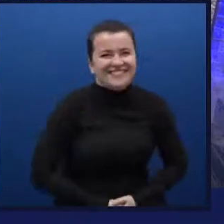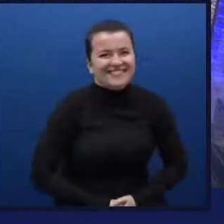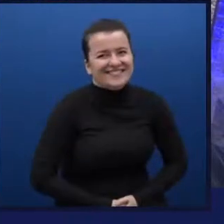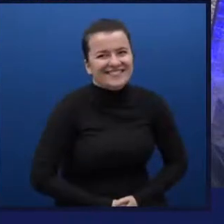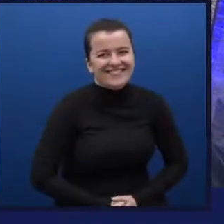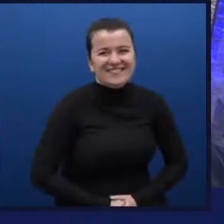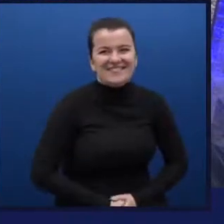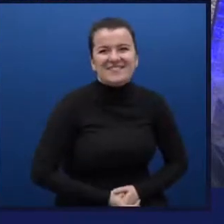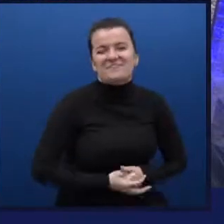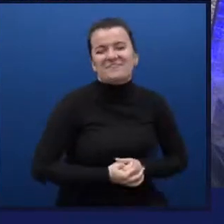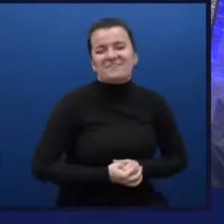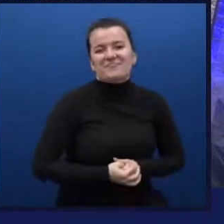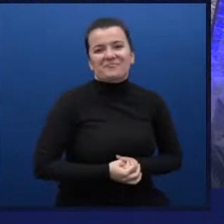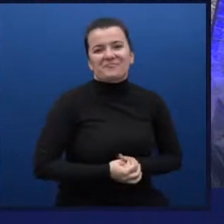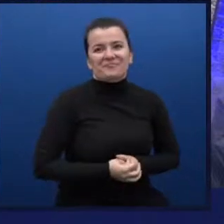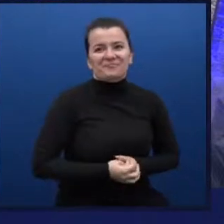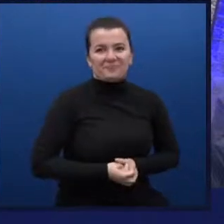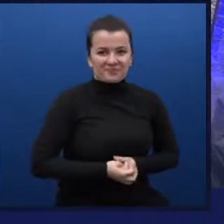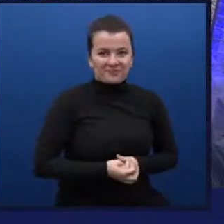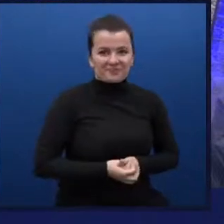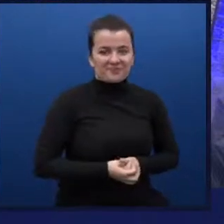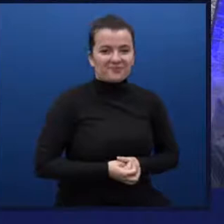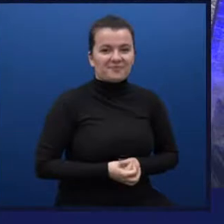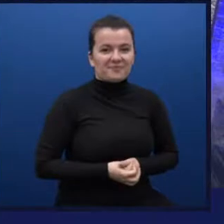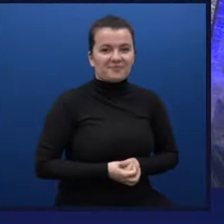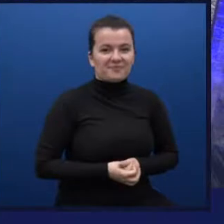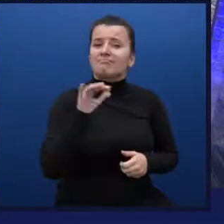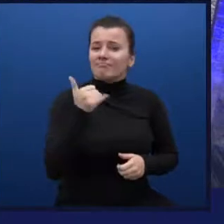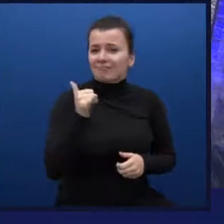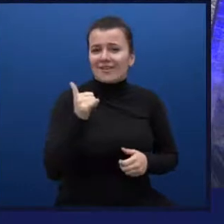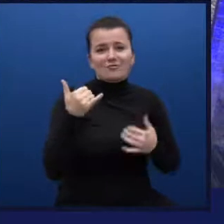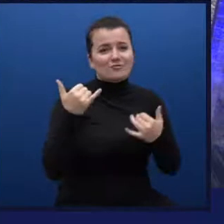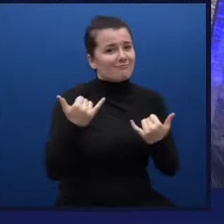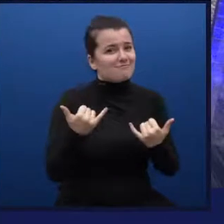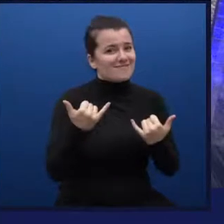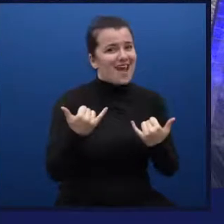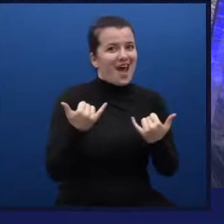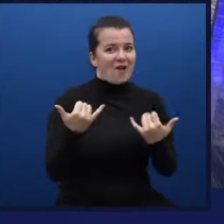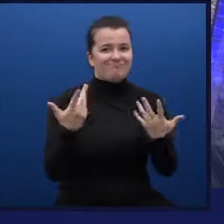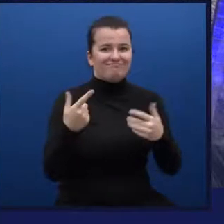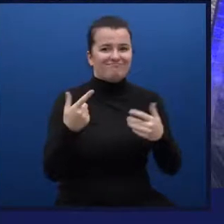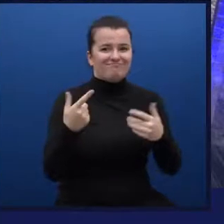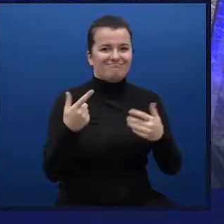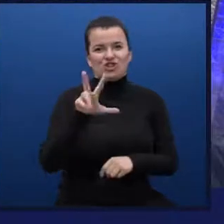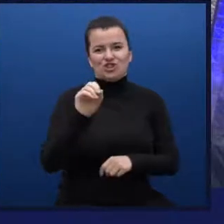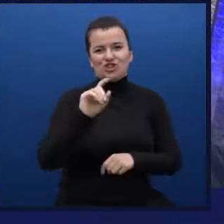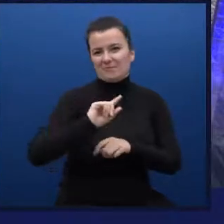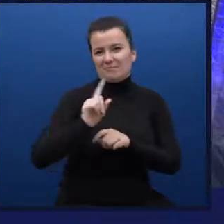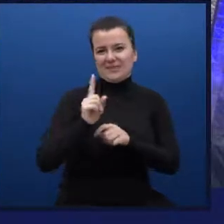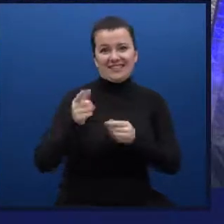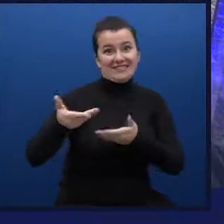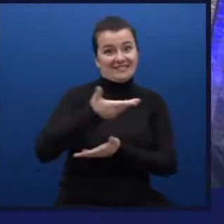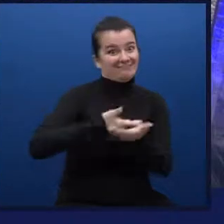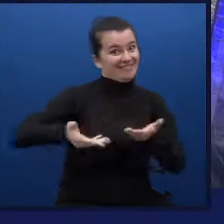Oh, man. So we do have some time with you in our panel discussion. But first, up next, we have